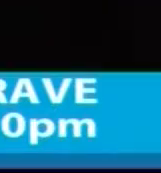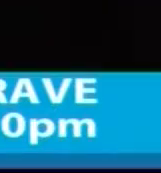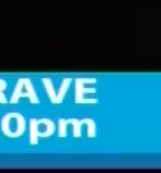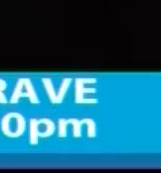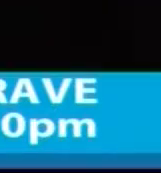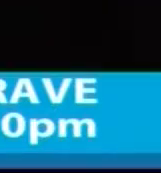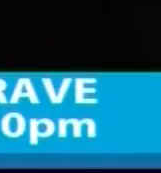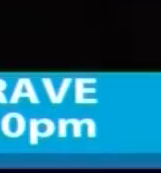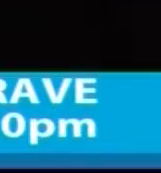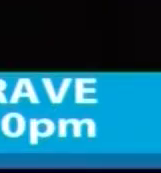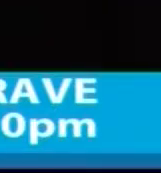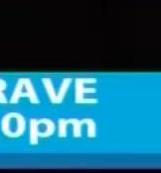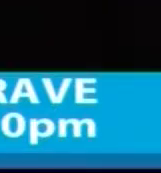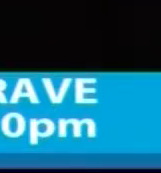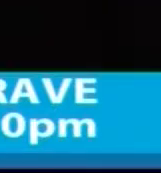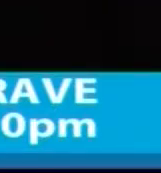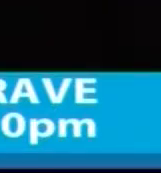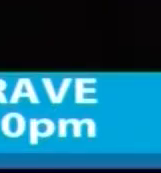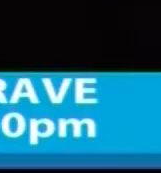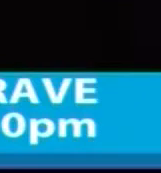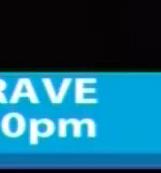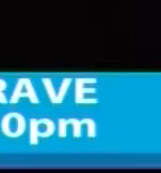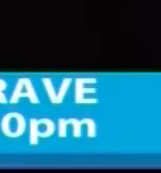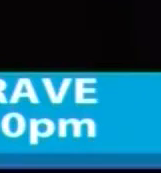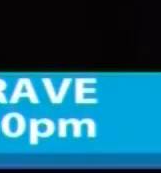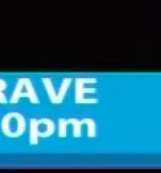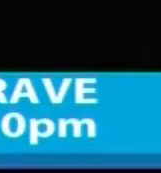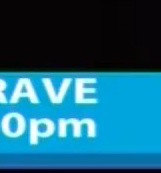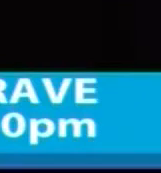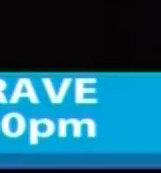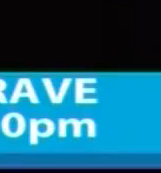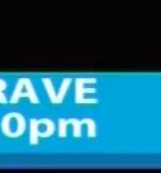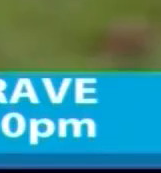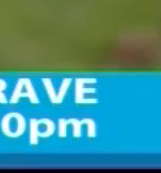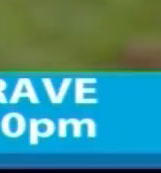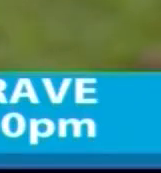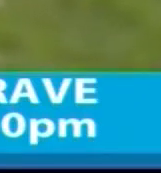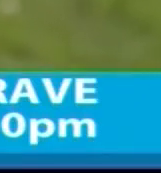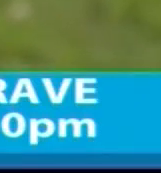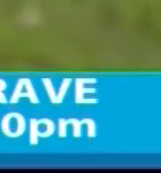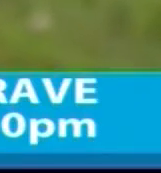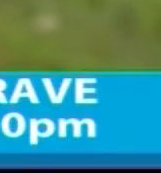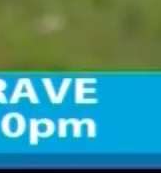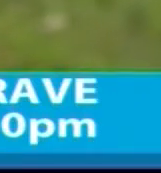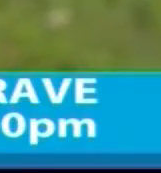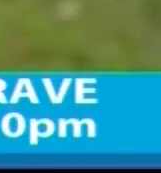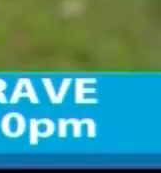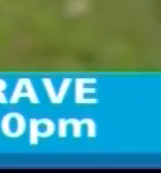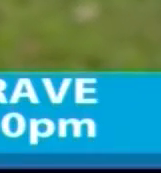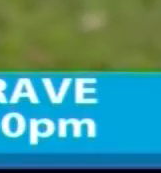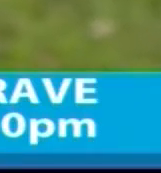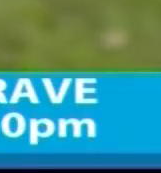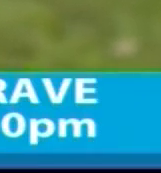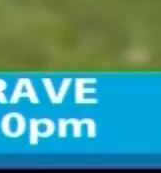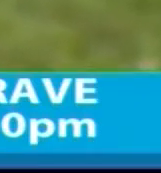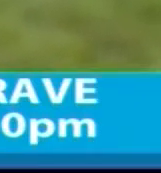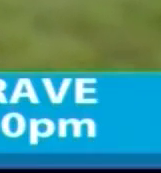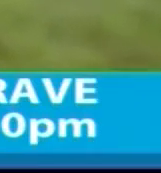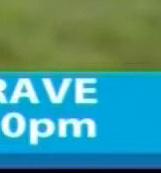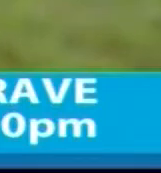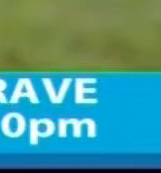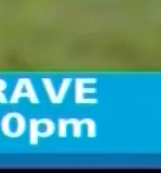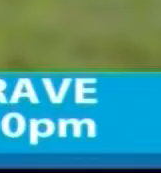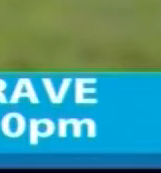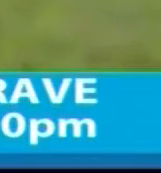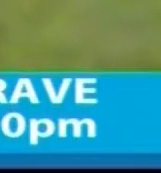ignorance. Been down 400 in bondage. No, we won't take it no more. Like my favorite painting, one I